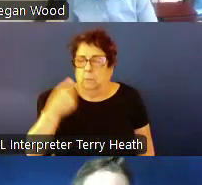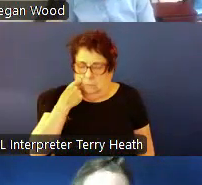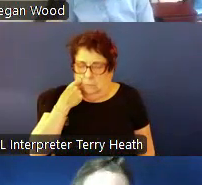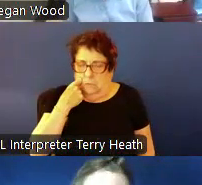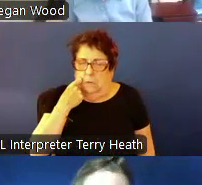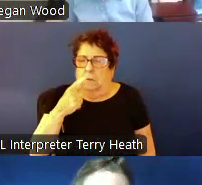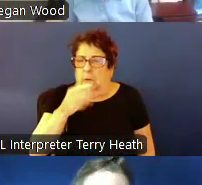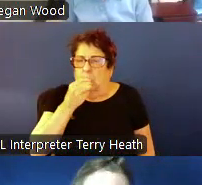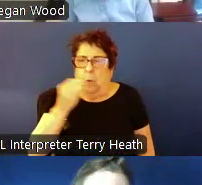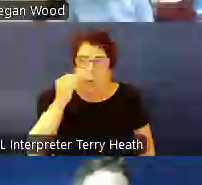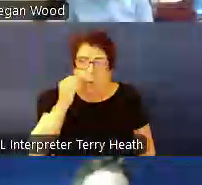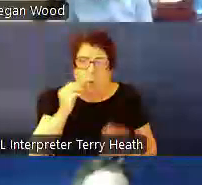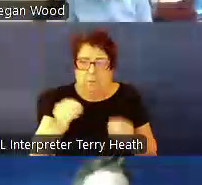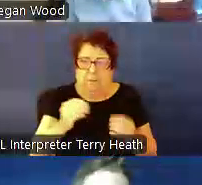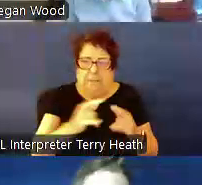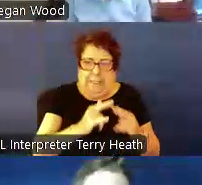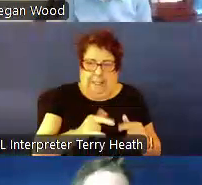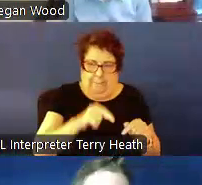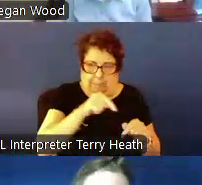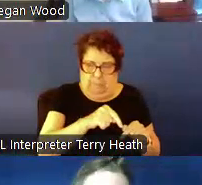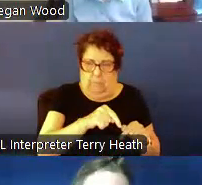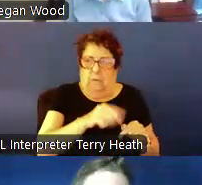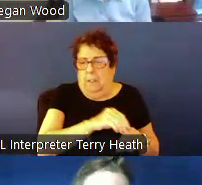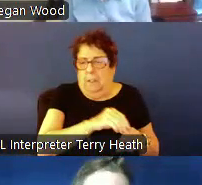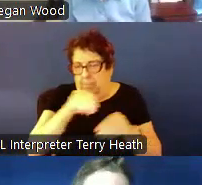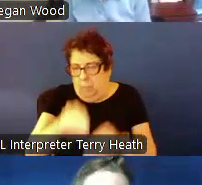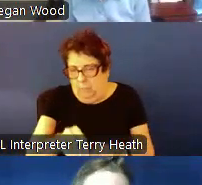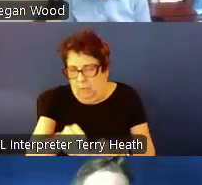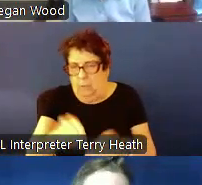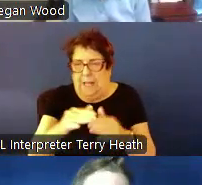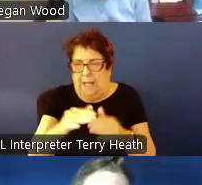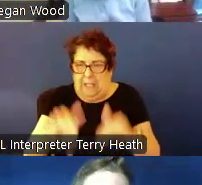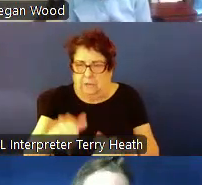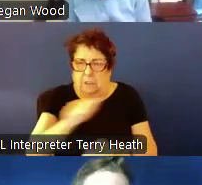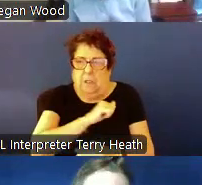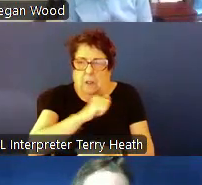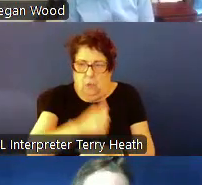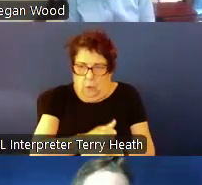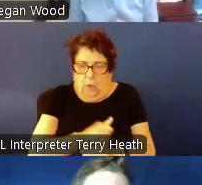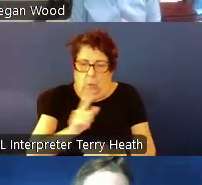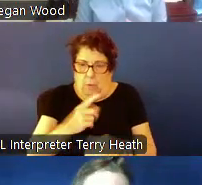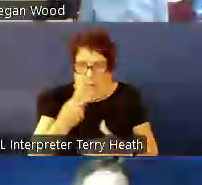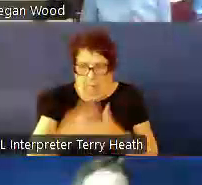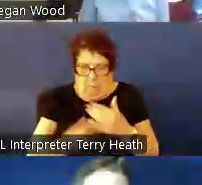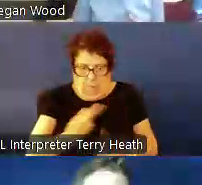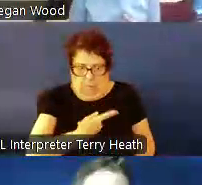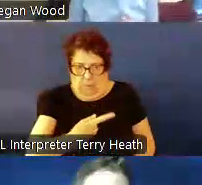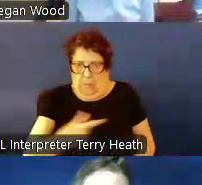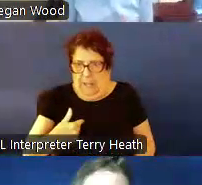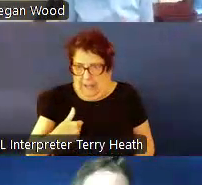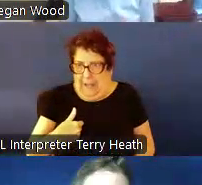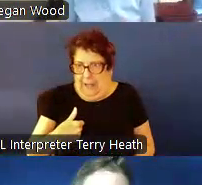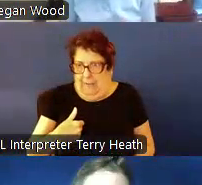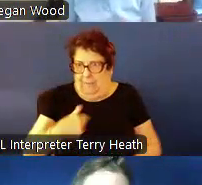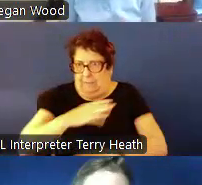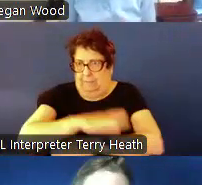next door into the Housing Authority building where we both have outreach desks.